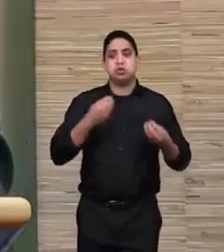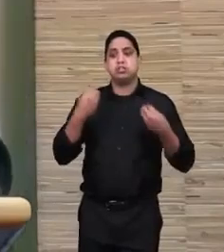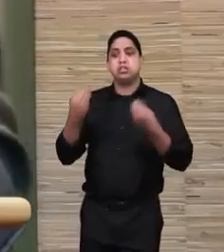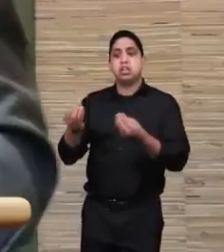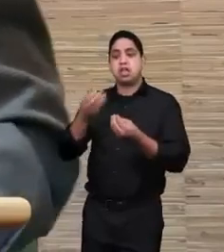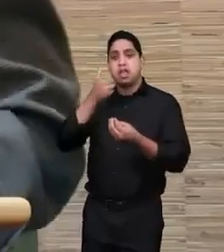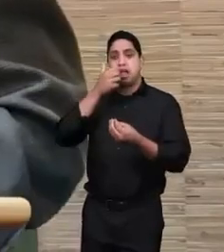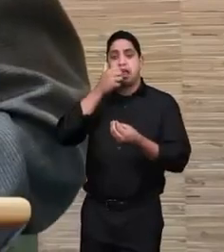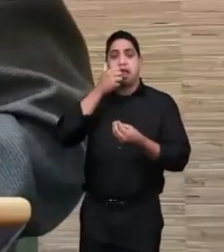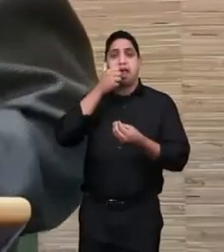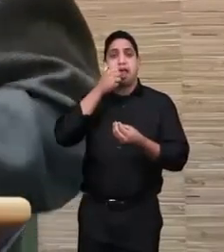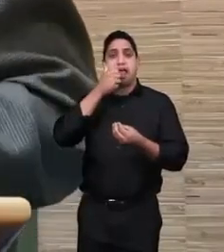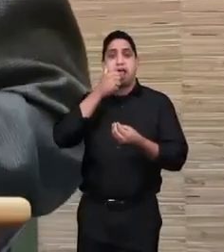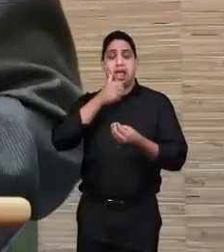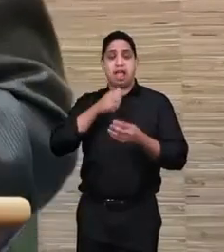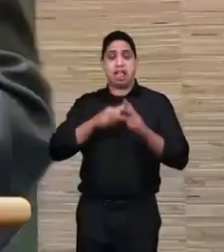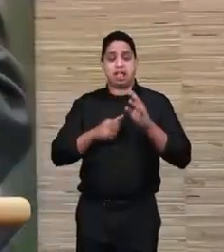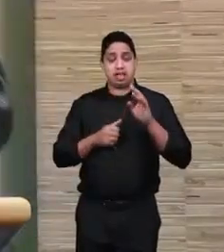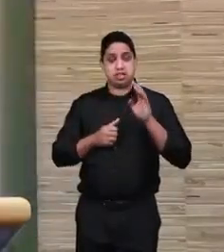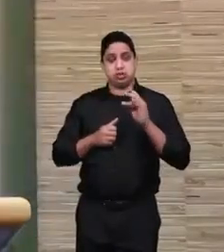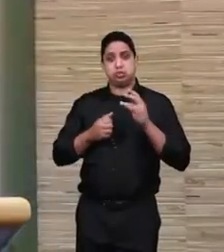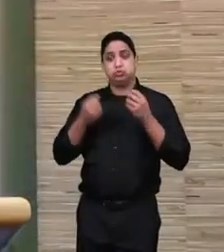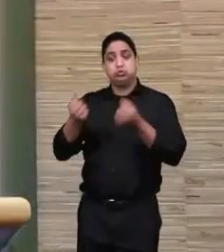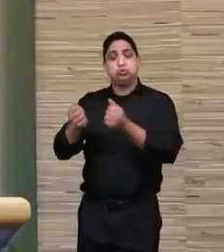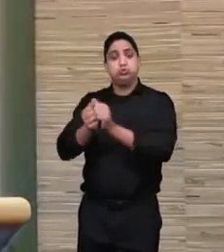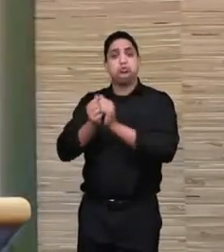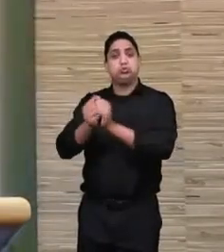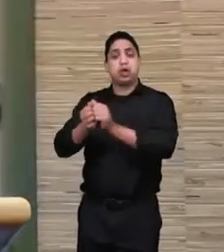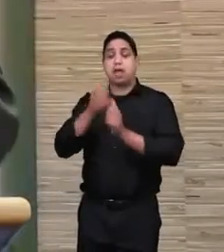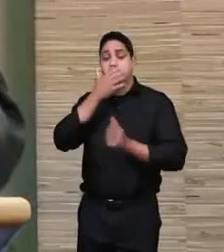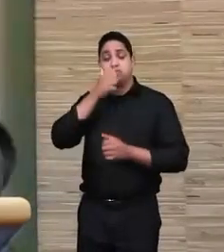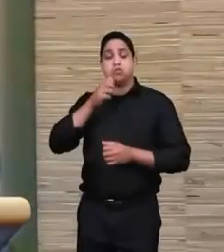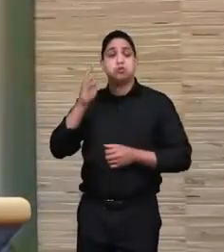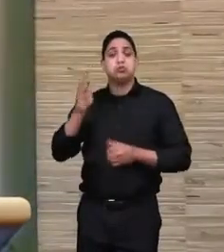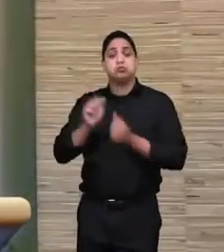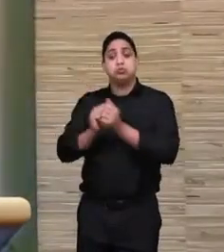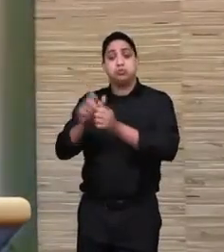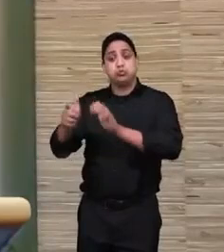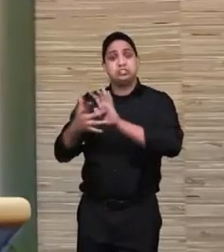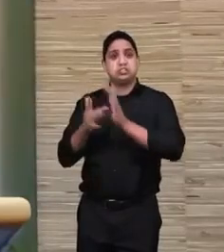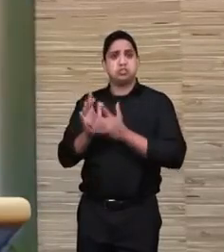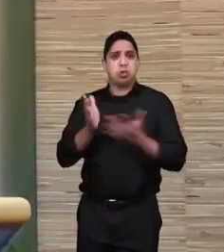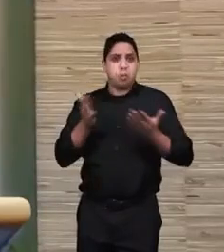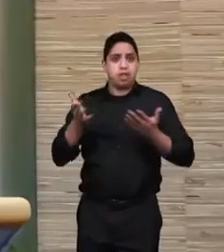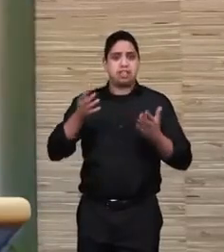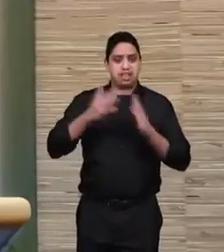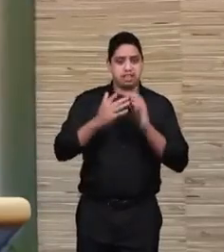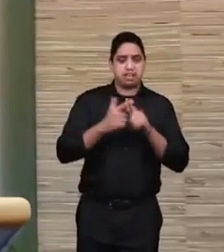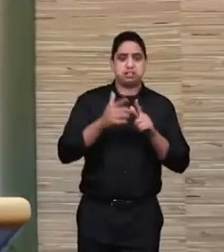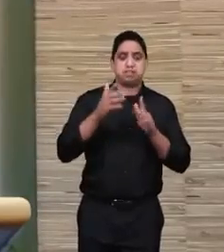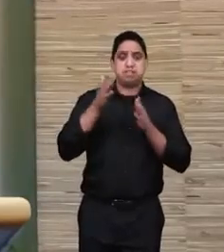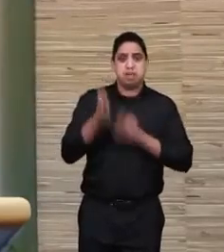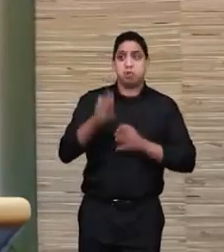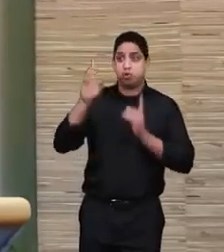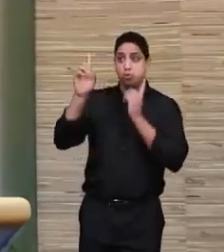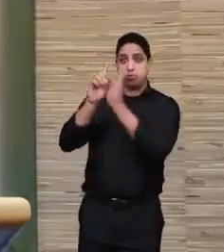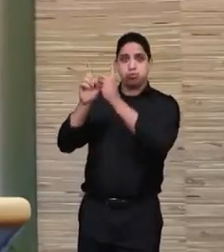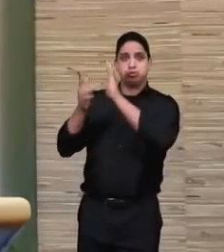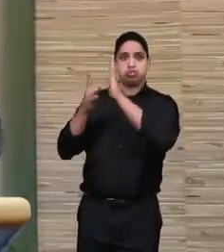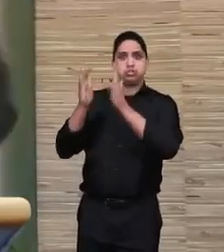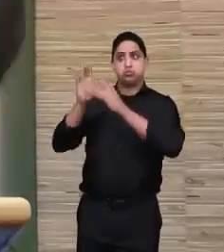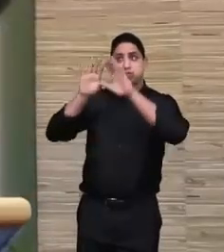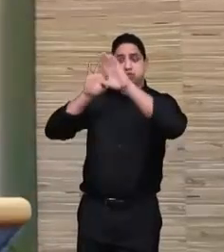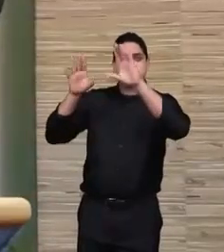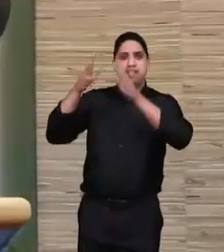his best man the bride who is going to go and will leave for her journey. So, brethren, we are